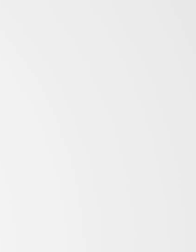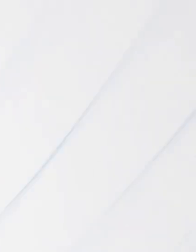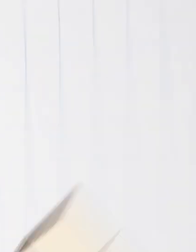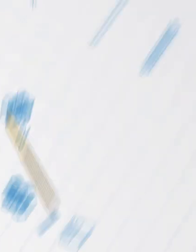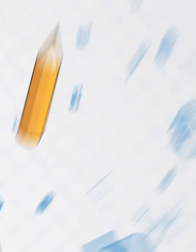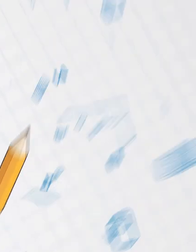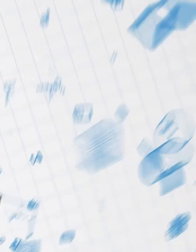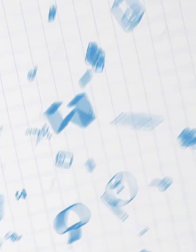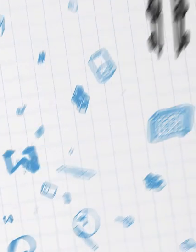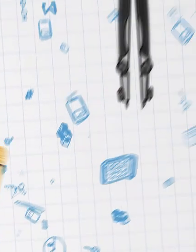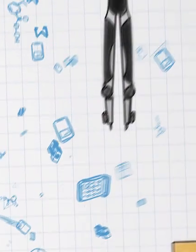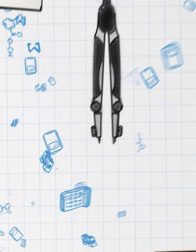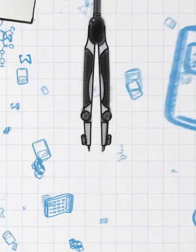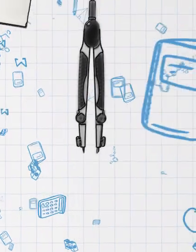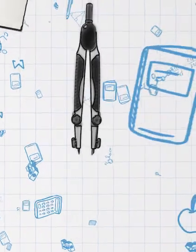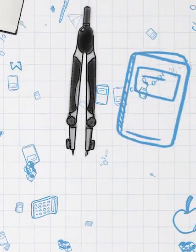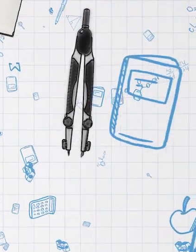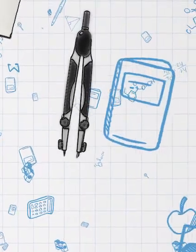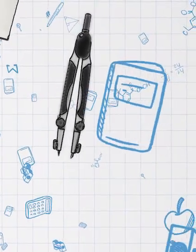Zoshi.